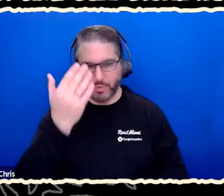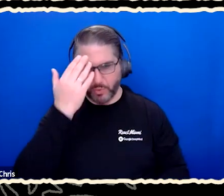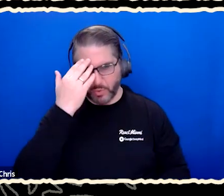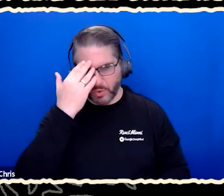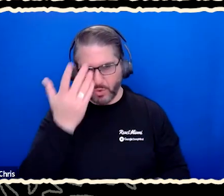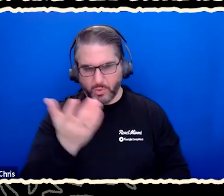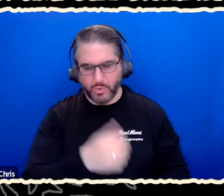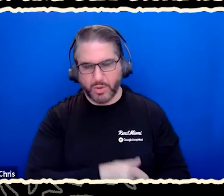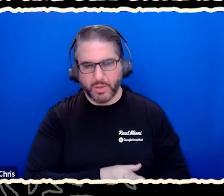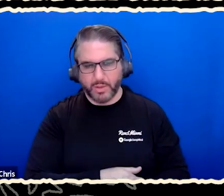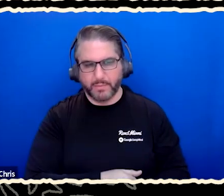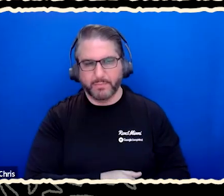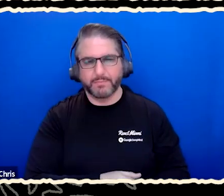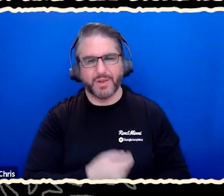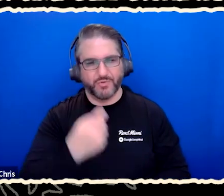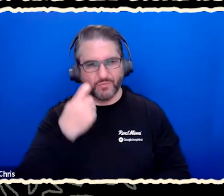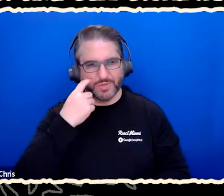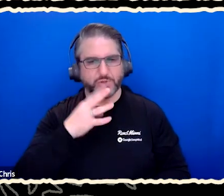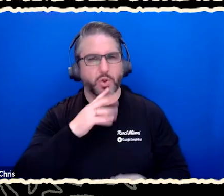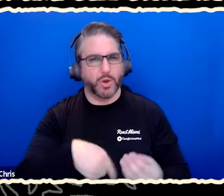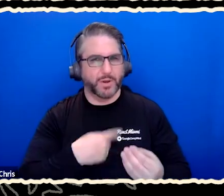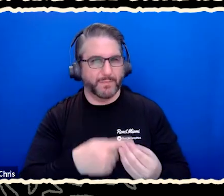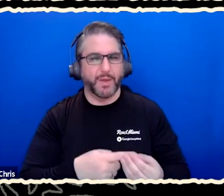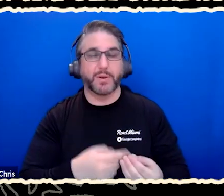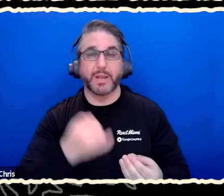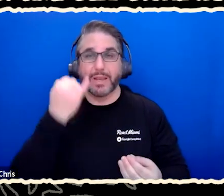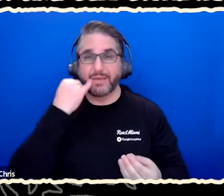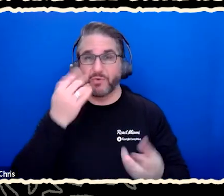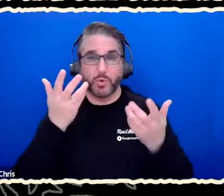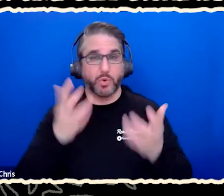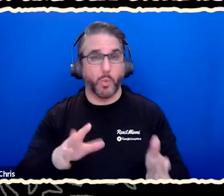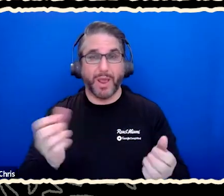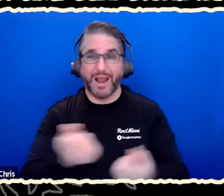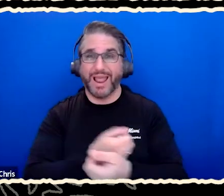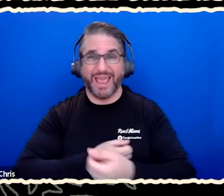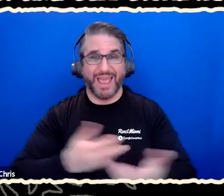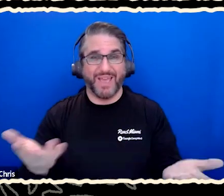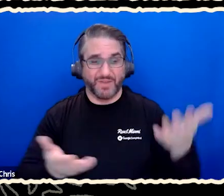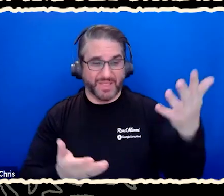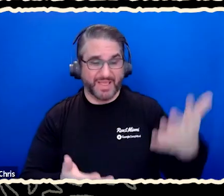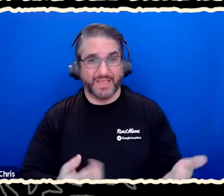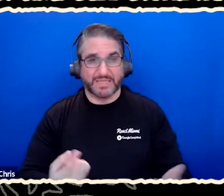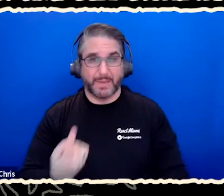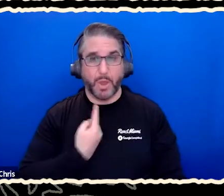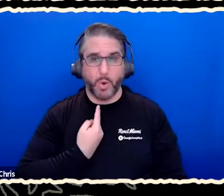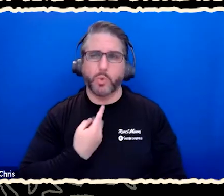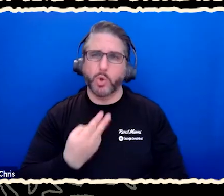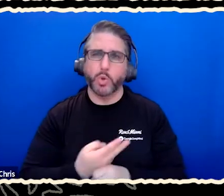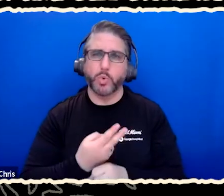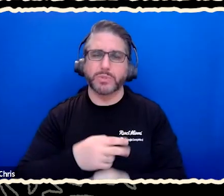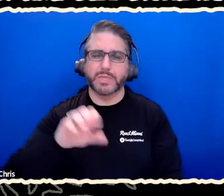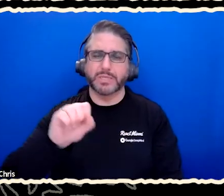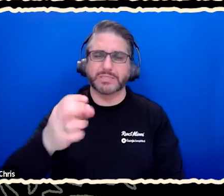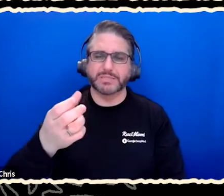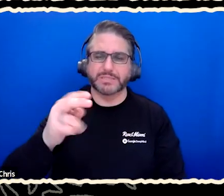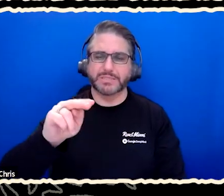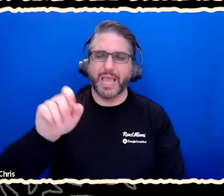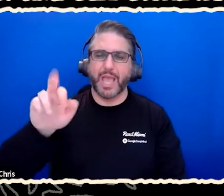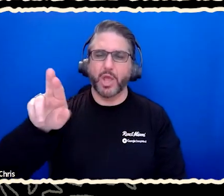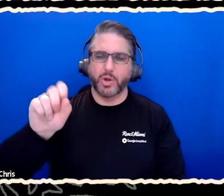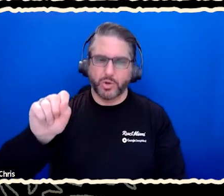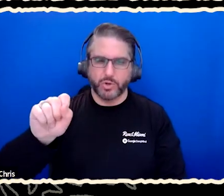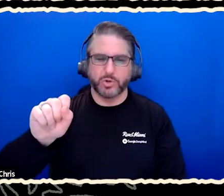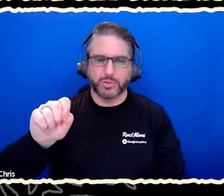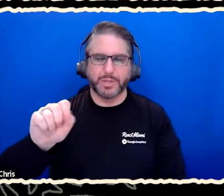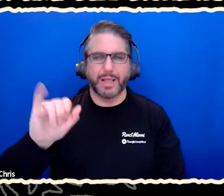Vet your AI code, we already talked about this. And if you don't want to do everything of this on your own, use scanners. Maybe even for behavioral